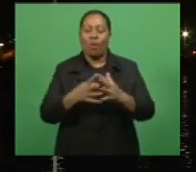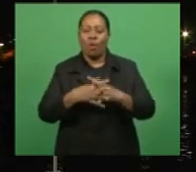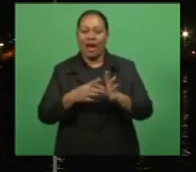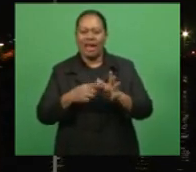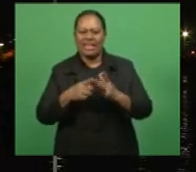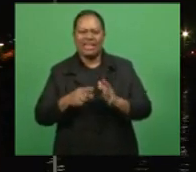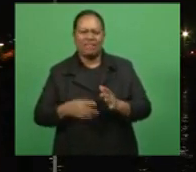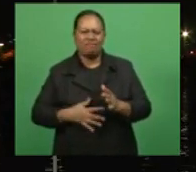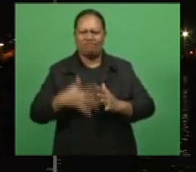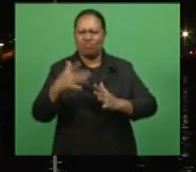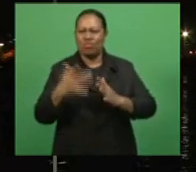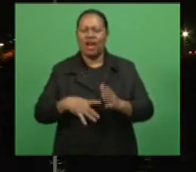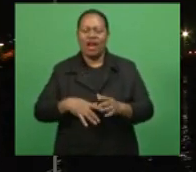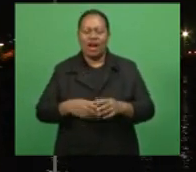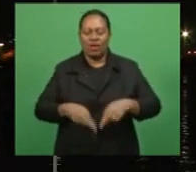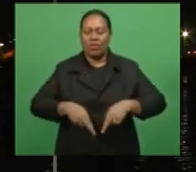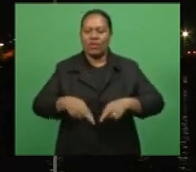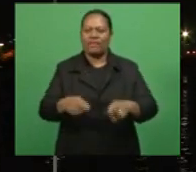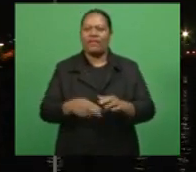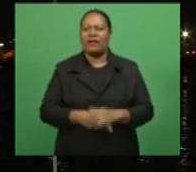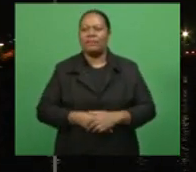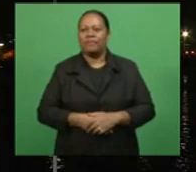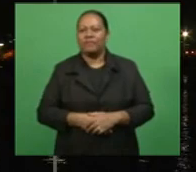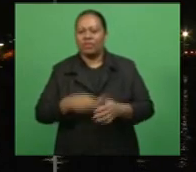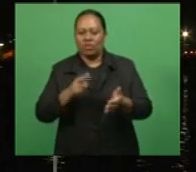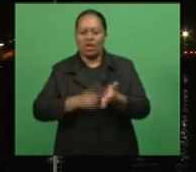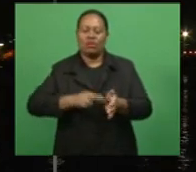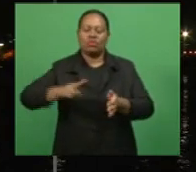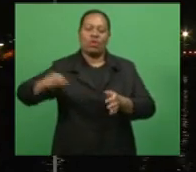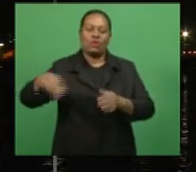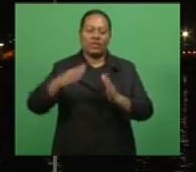been cancelled for the Nawolau Station to Nausori Town.